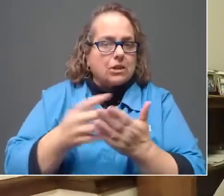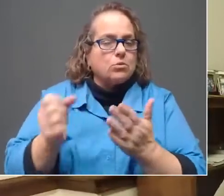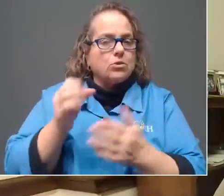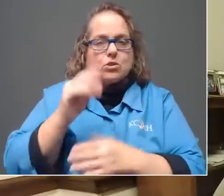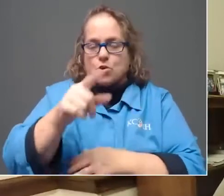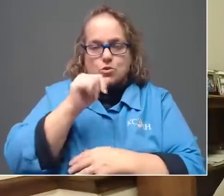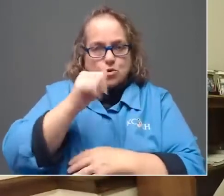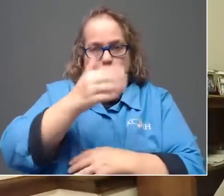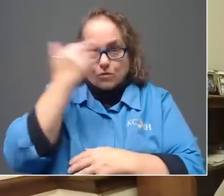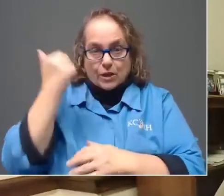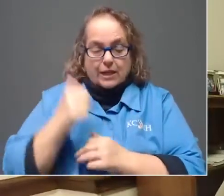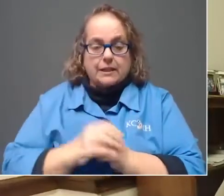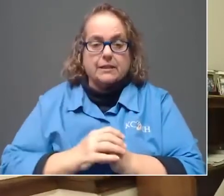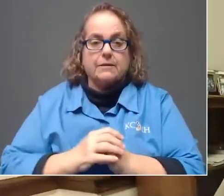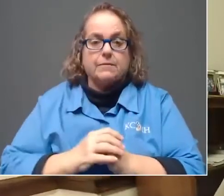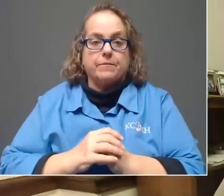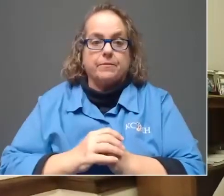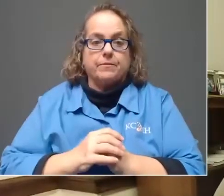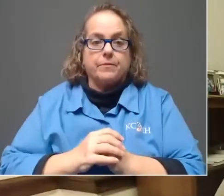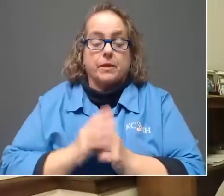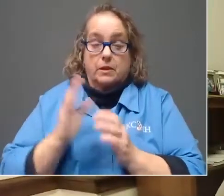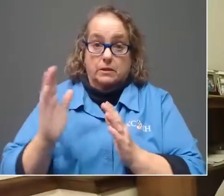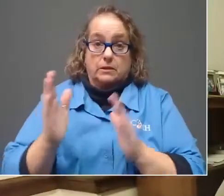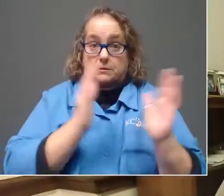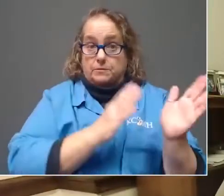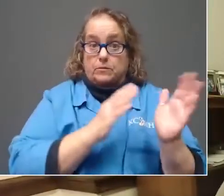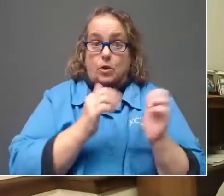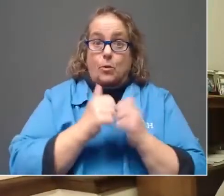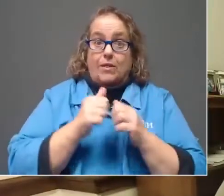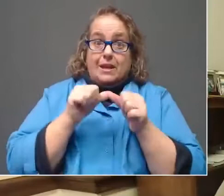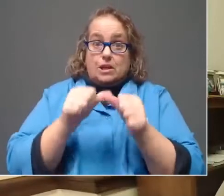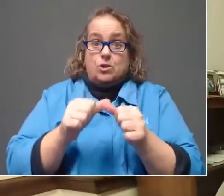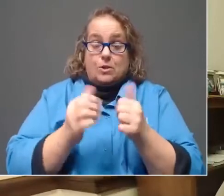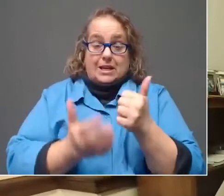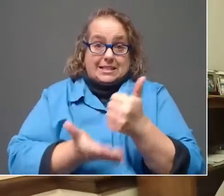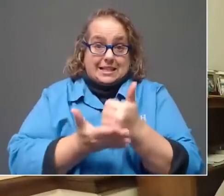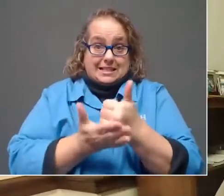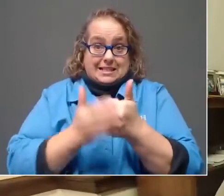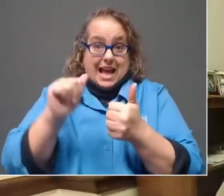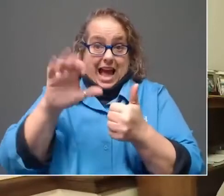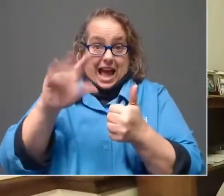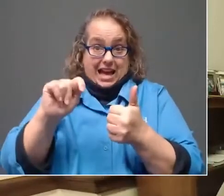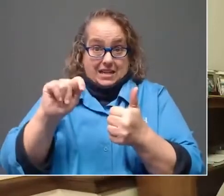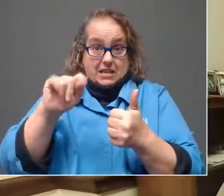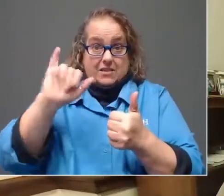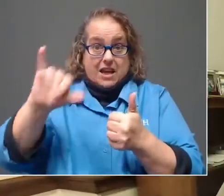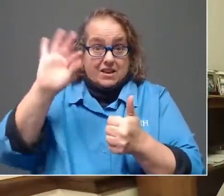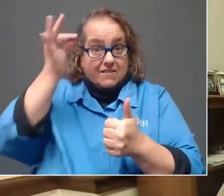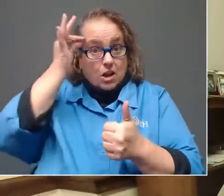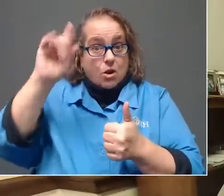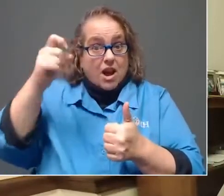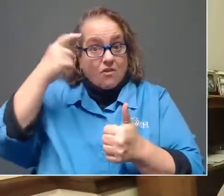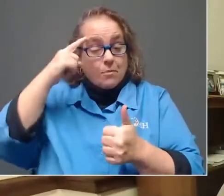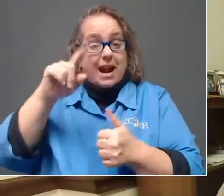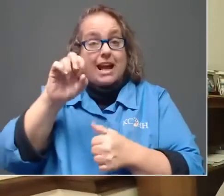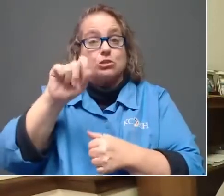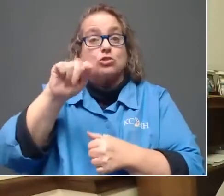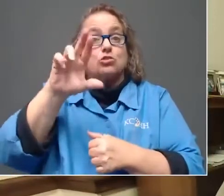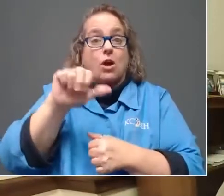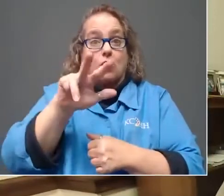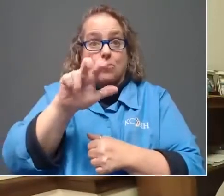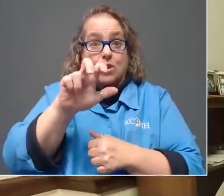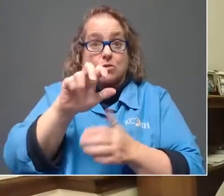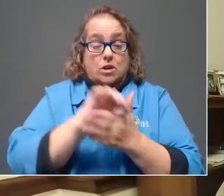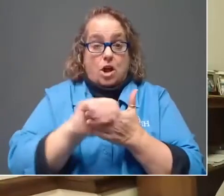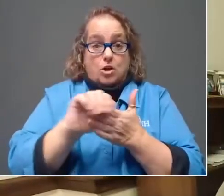it. Now, with respect to the Continuing Assistance Act, remember that was the extra $300 a week as well as